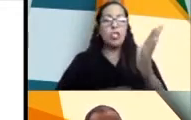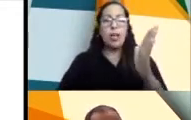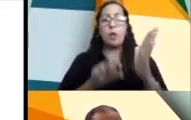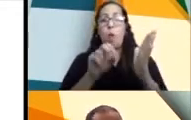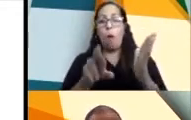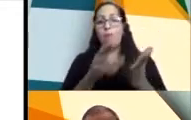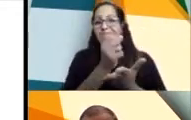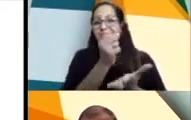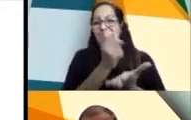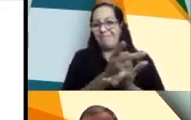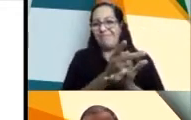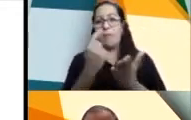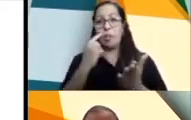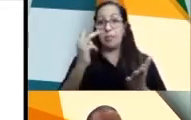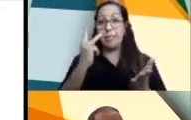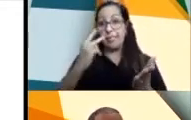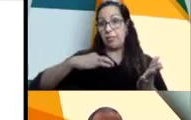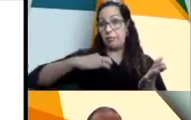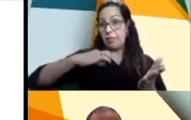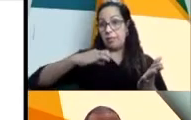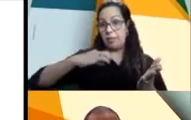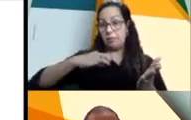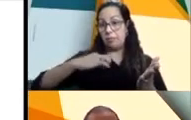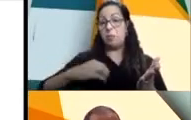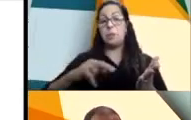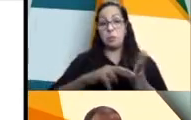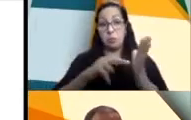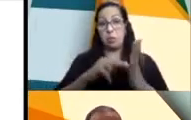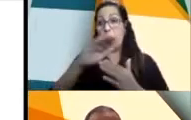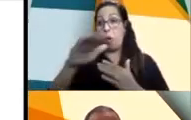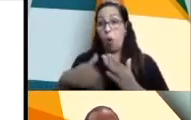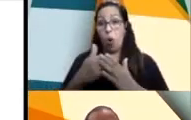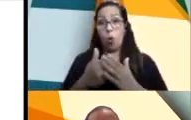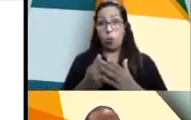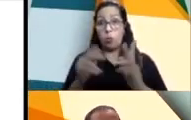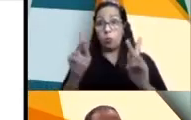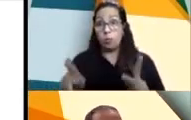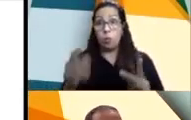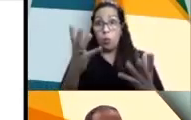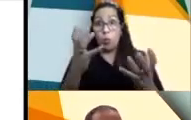for eligibility. So it is important that all proposers understand